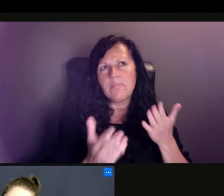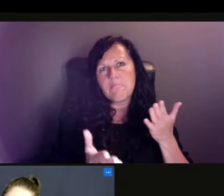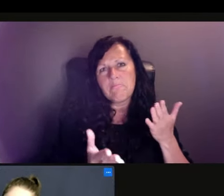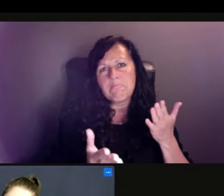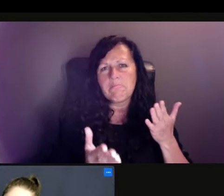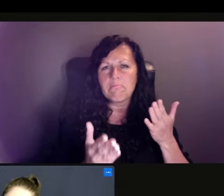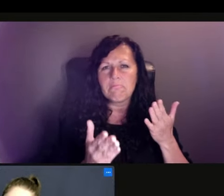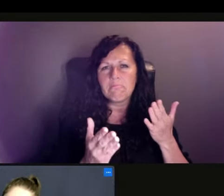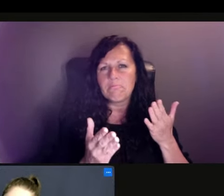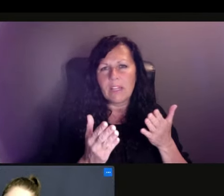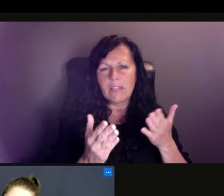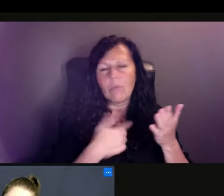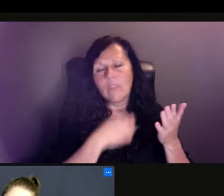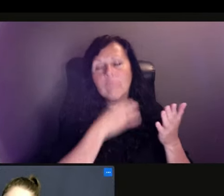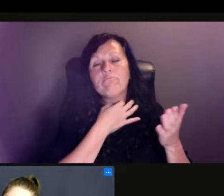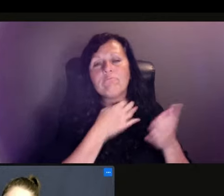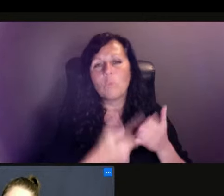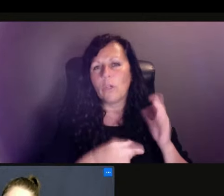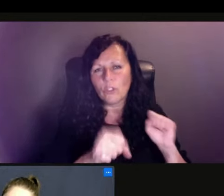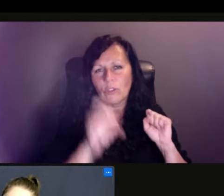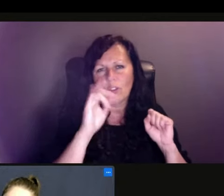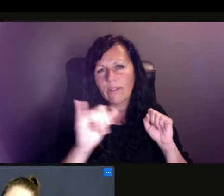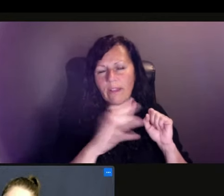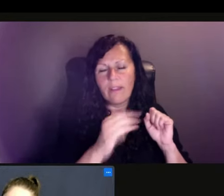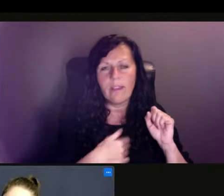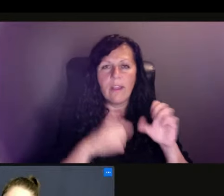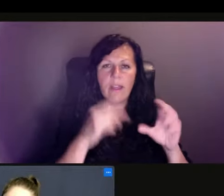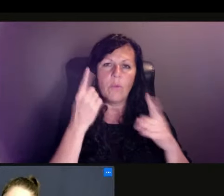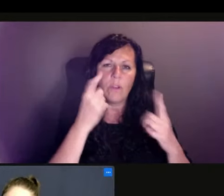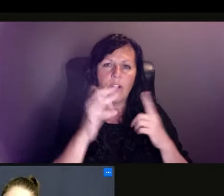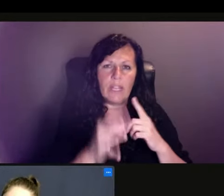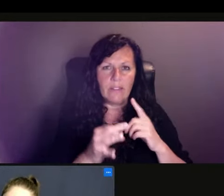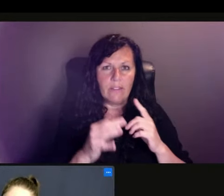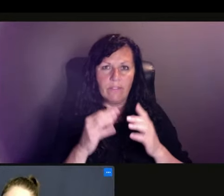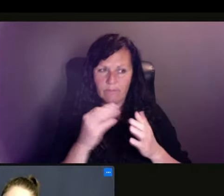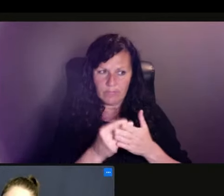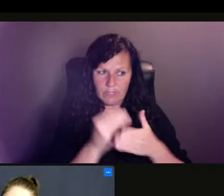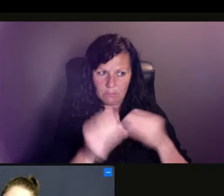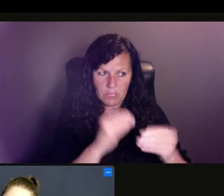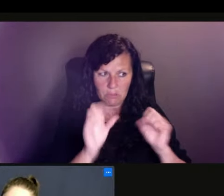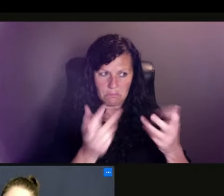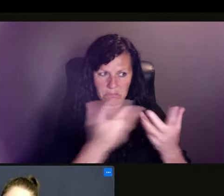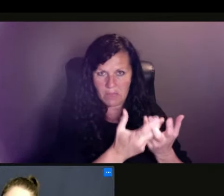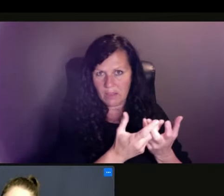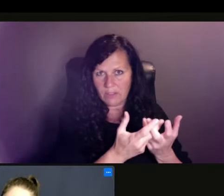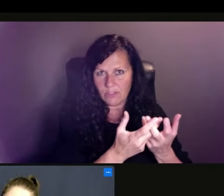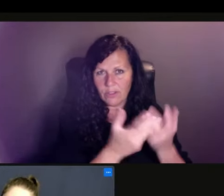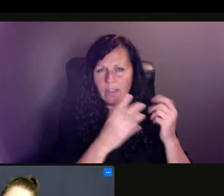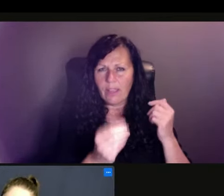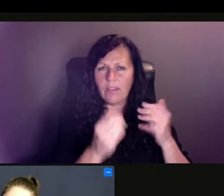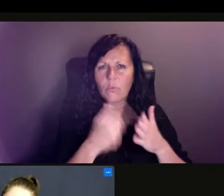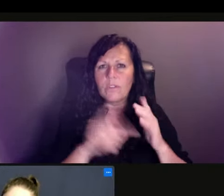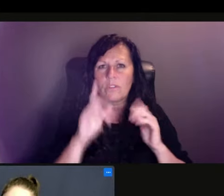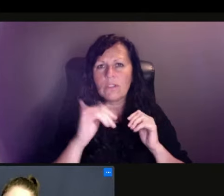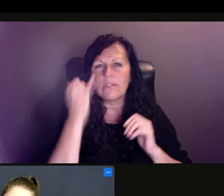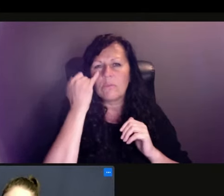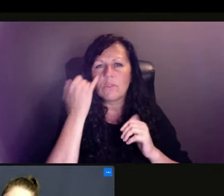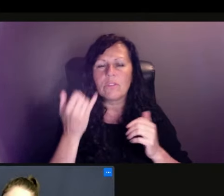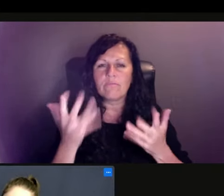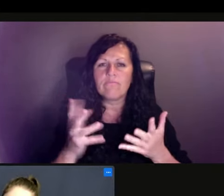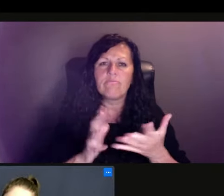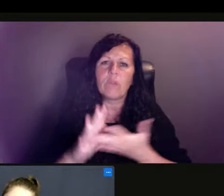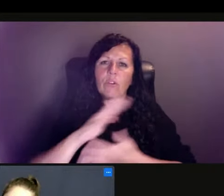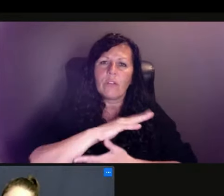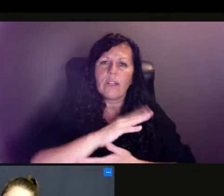I wonder what that would look like. And I wonder if there is a budget that looks like that. You know, what does it look like when we prioritize services for